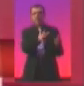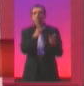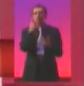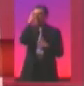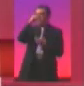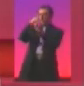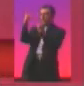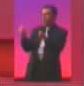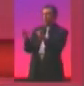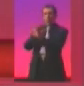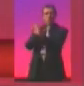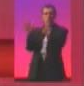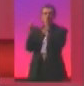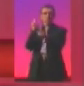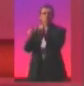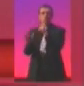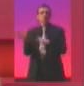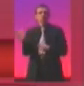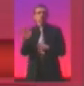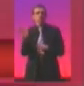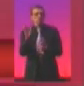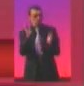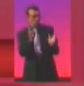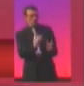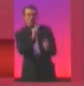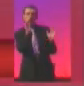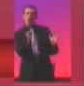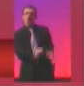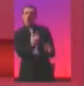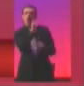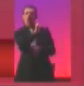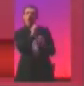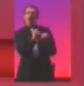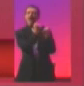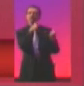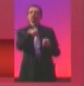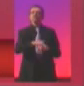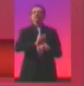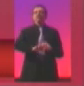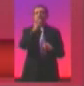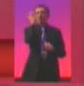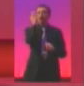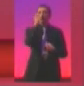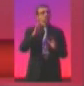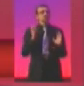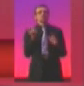do it, and taking on the minority who would say no to low-carbon energy in this country.